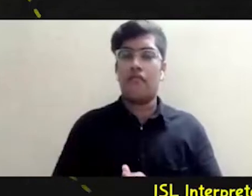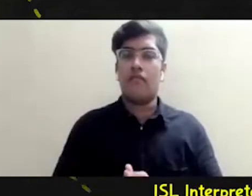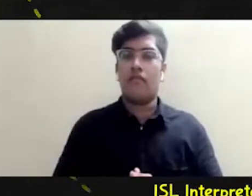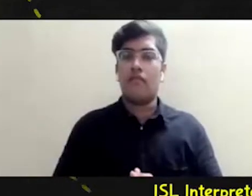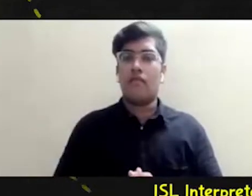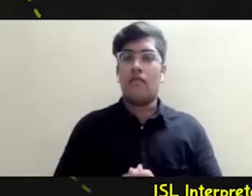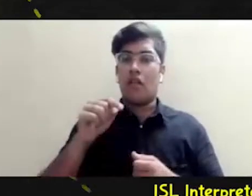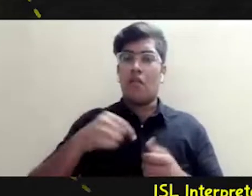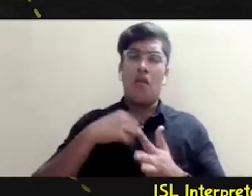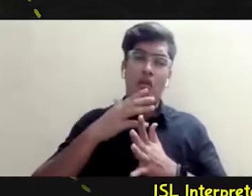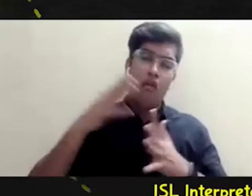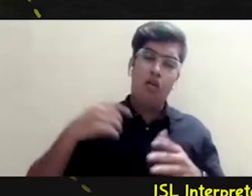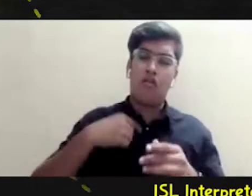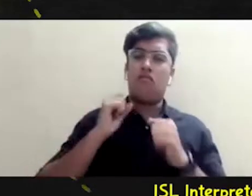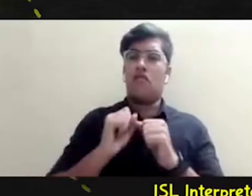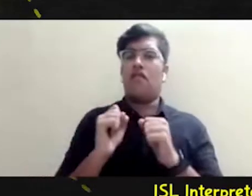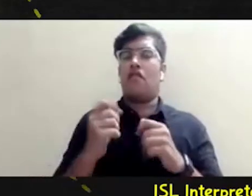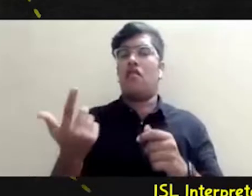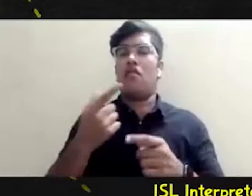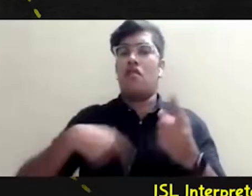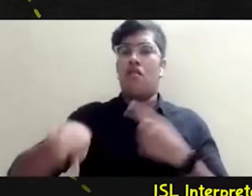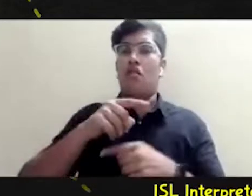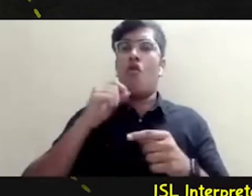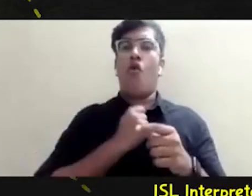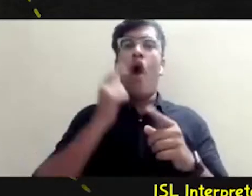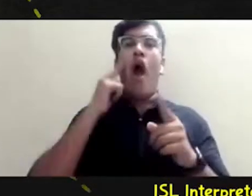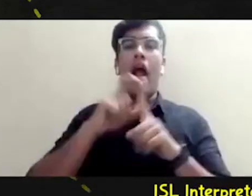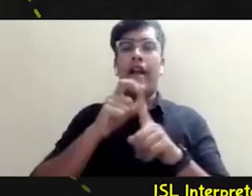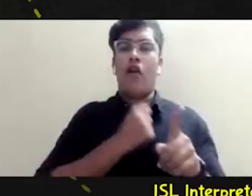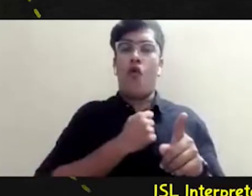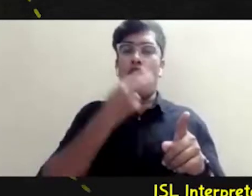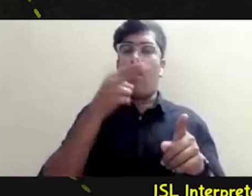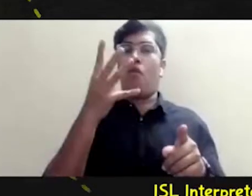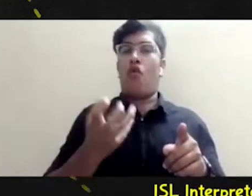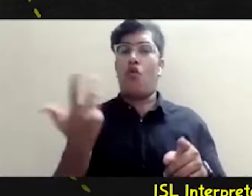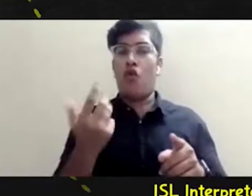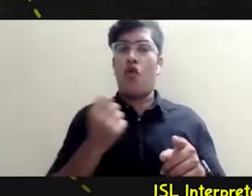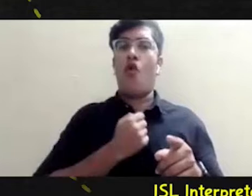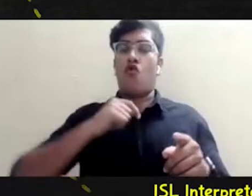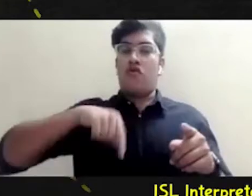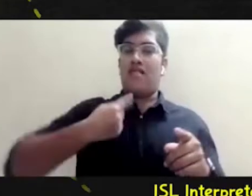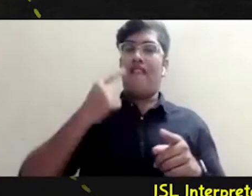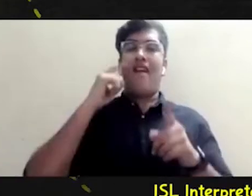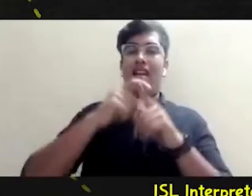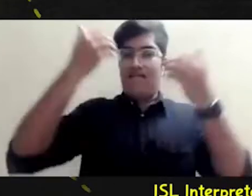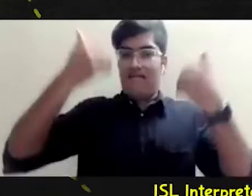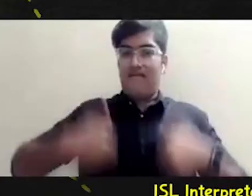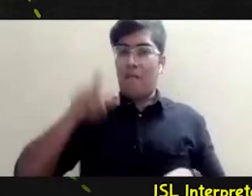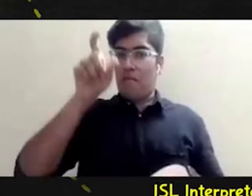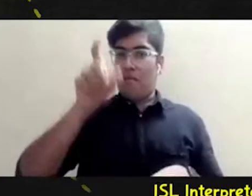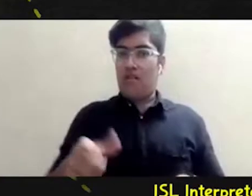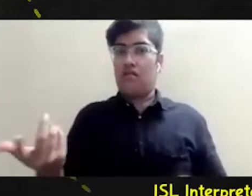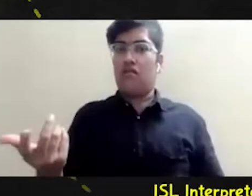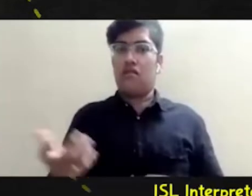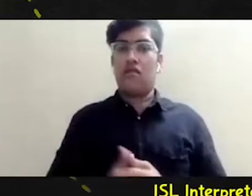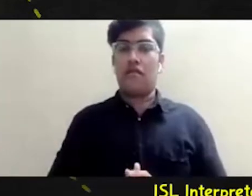for, to get that ID in my preferred name and my self-identified gender? So even for those